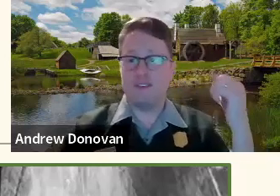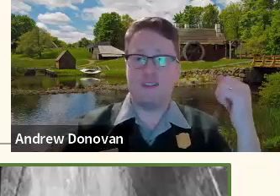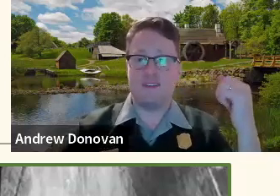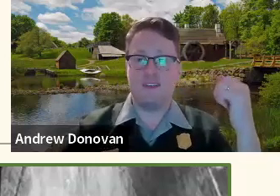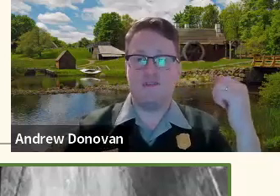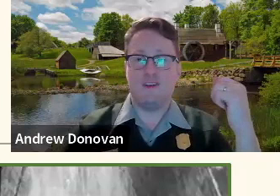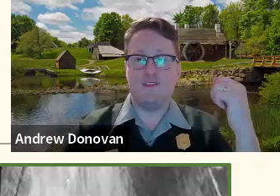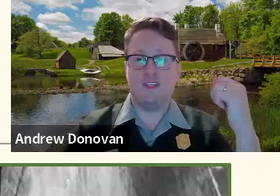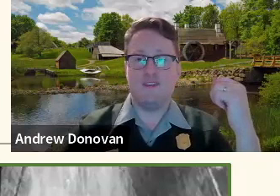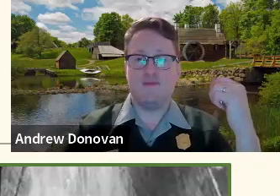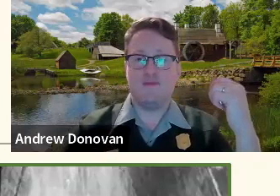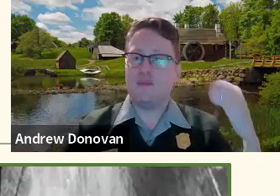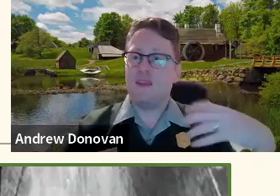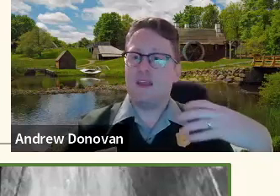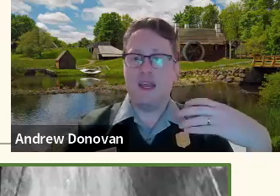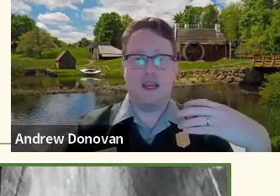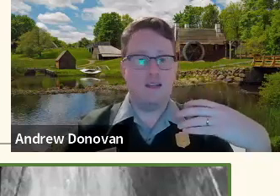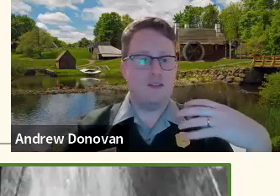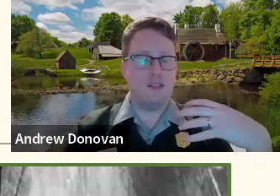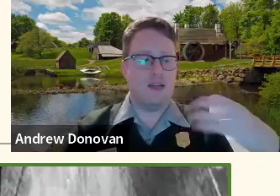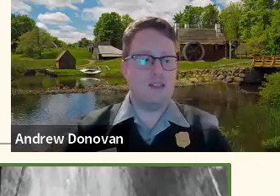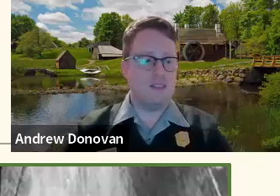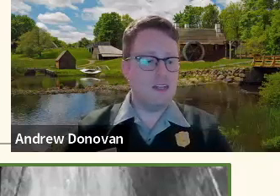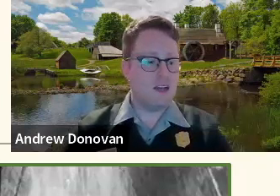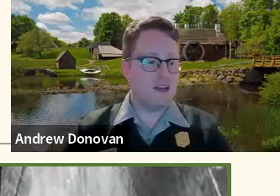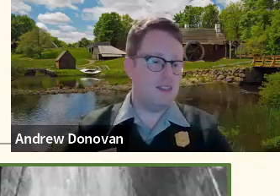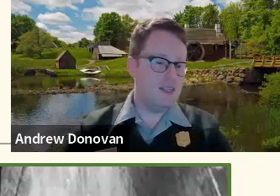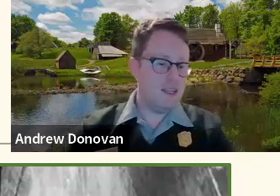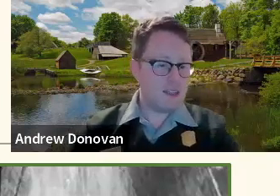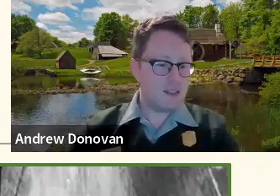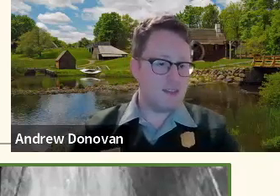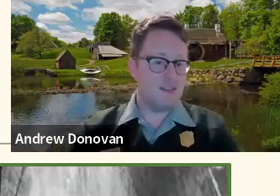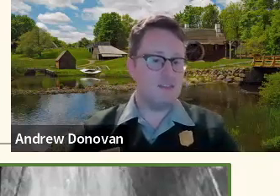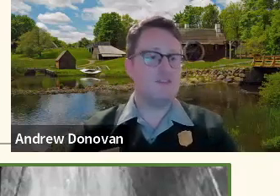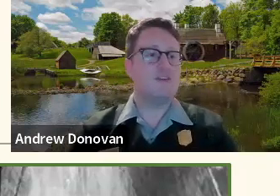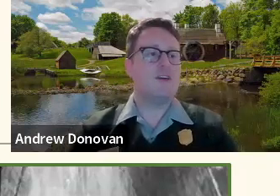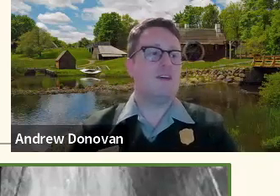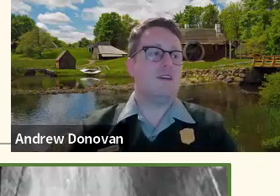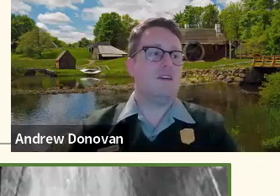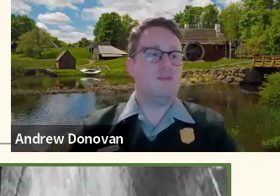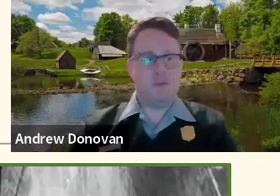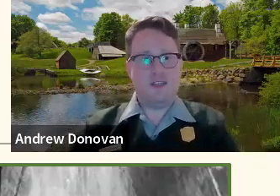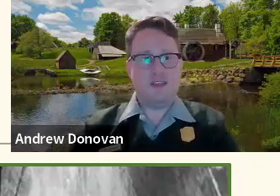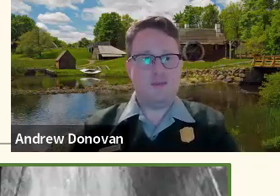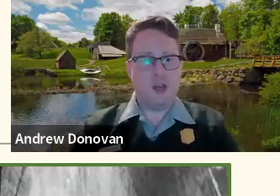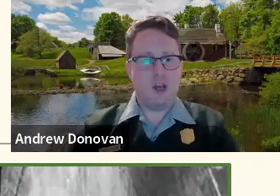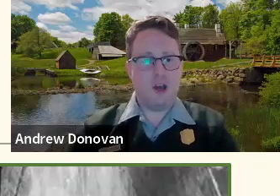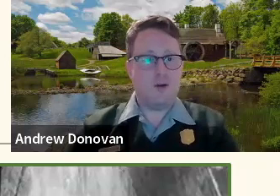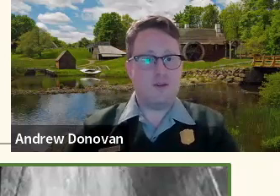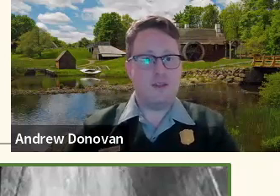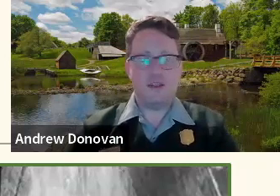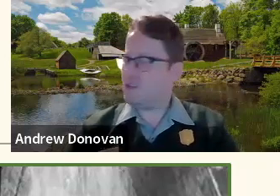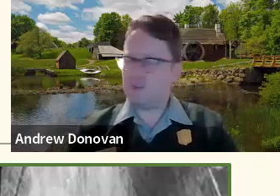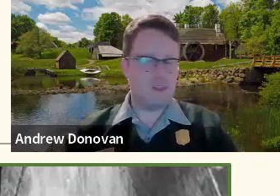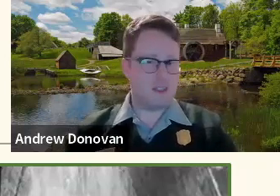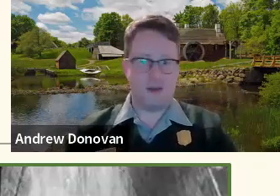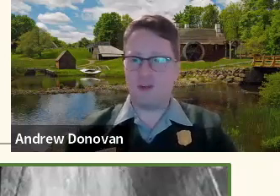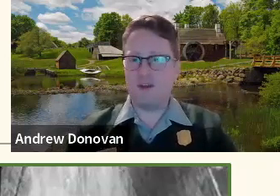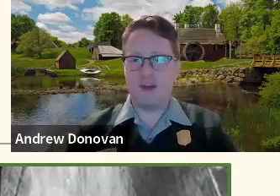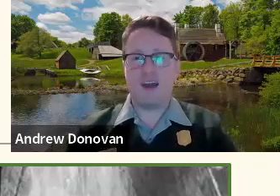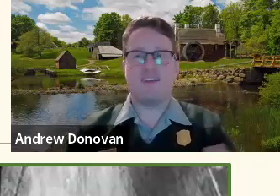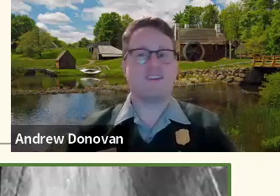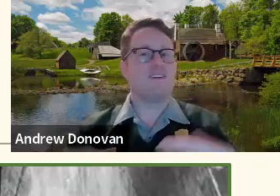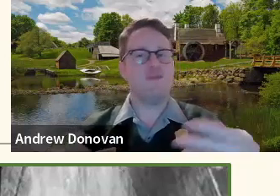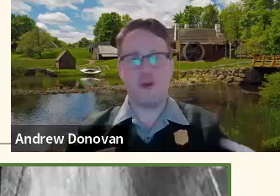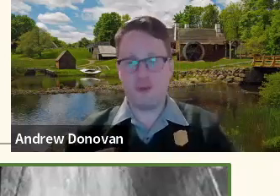of Dunbar in 1650. And the idea in England is if we let them go, they're just